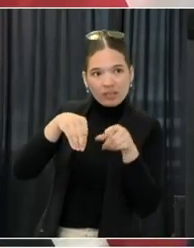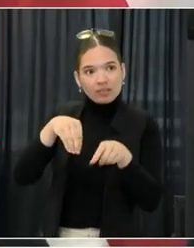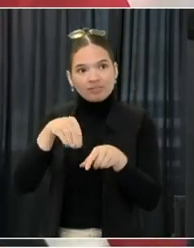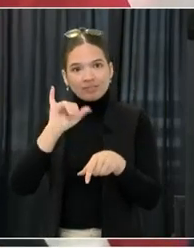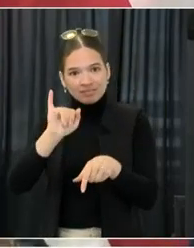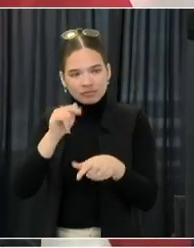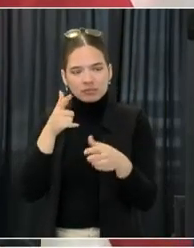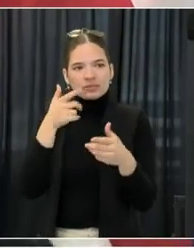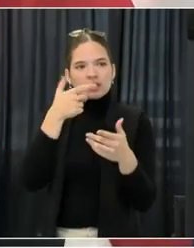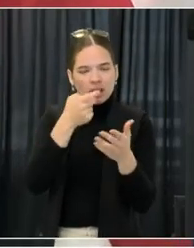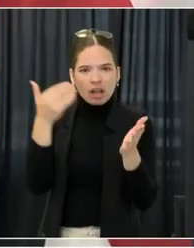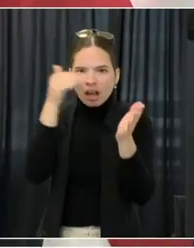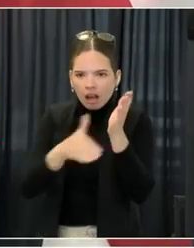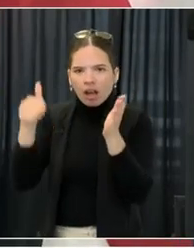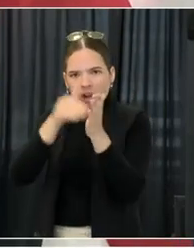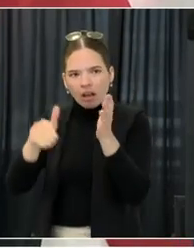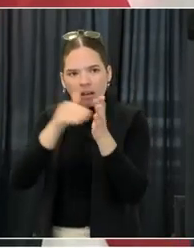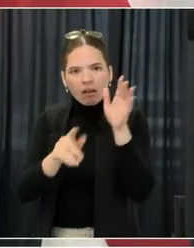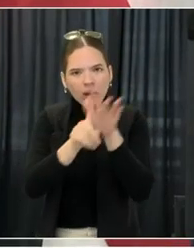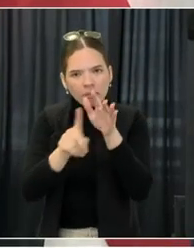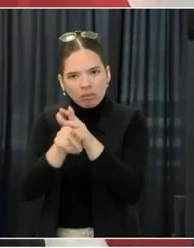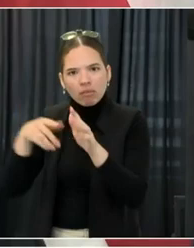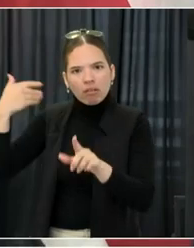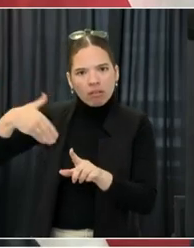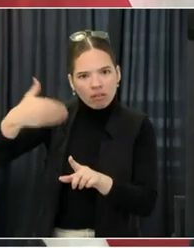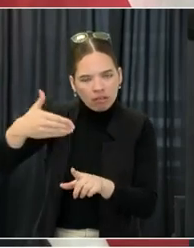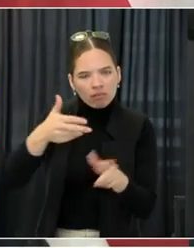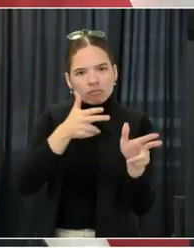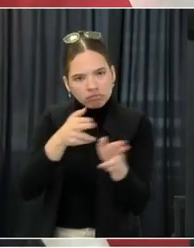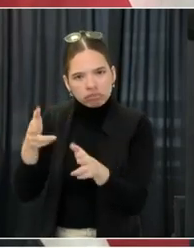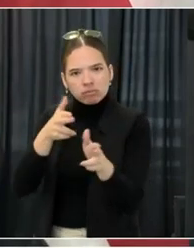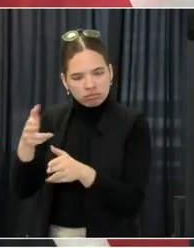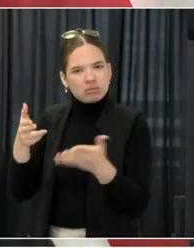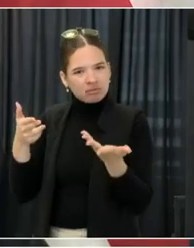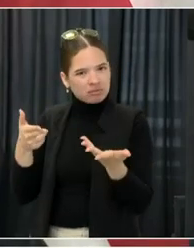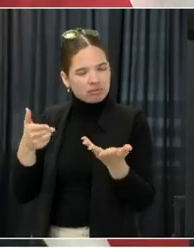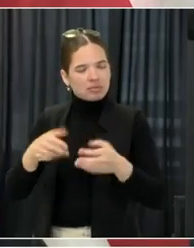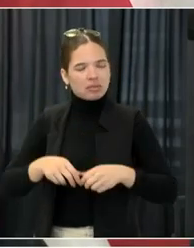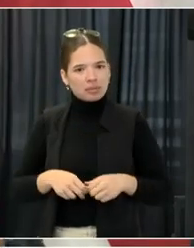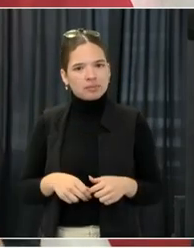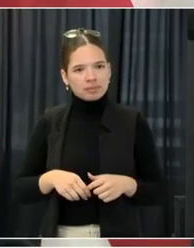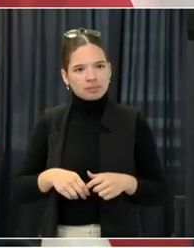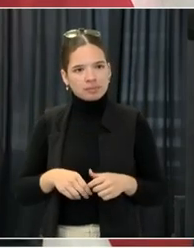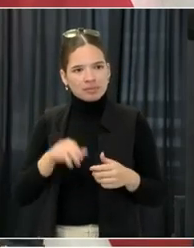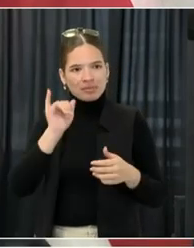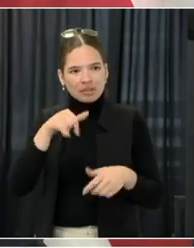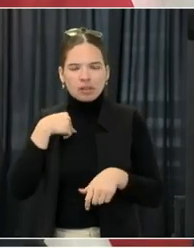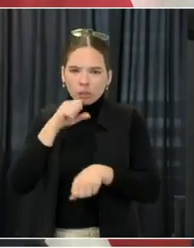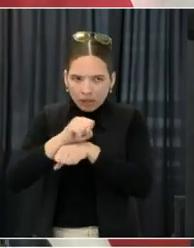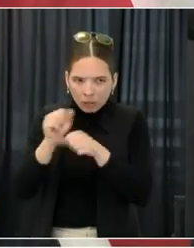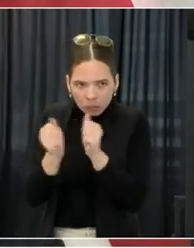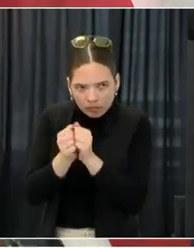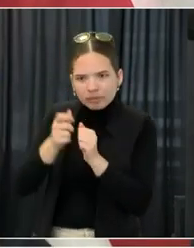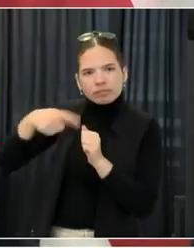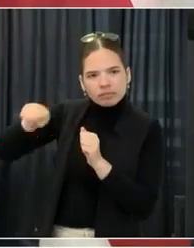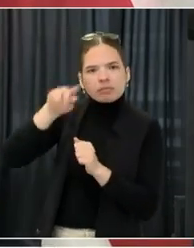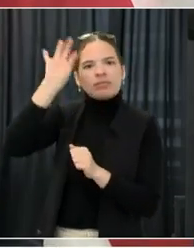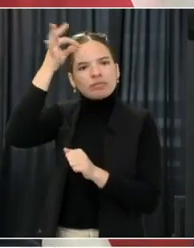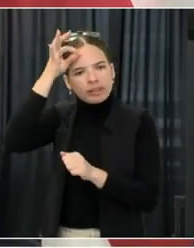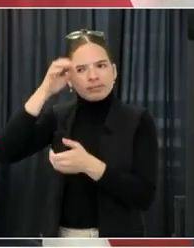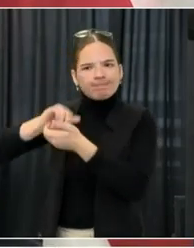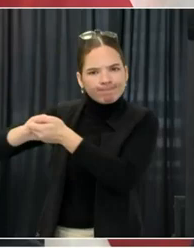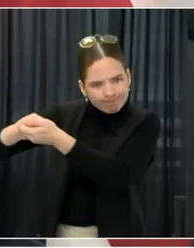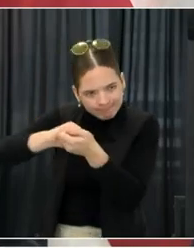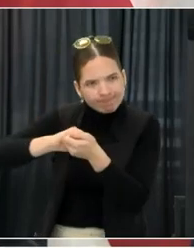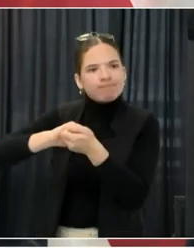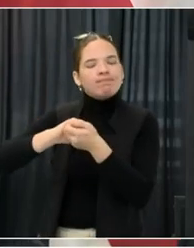think leveraging or really kind of highlighting the partnerships that we have with our federal partners have been very helpful in this fight. One of the things that's different, and I